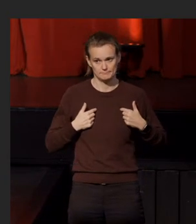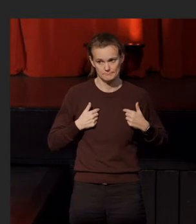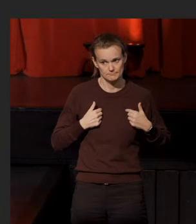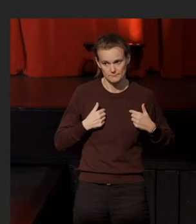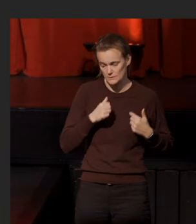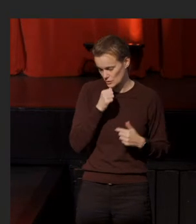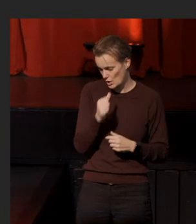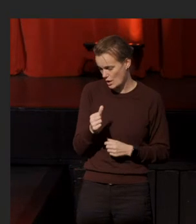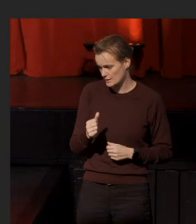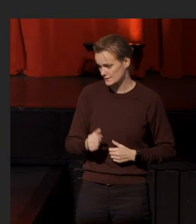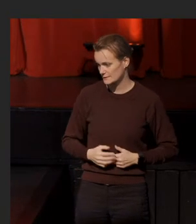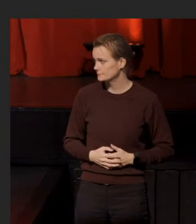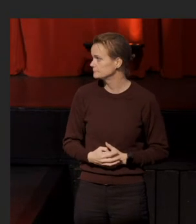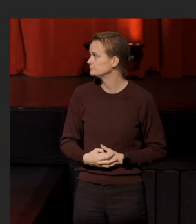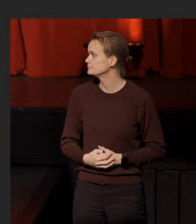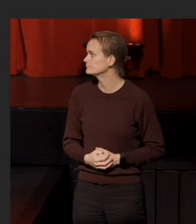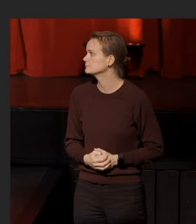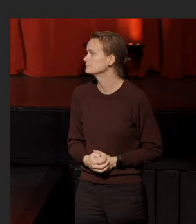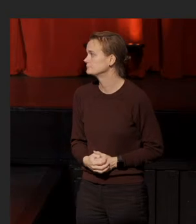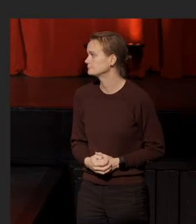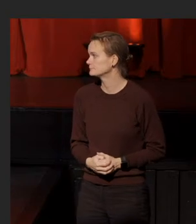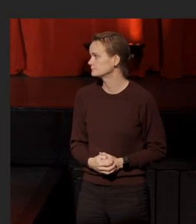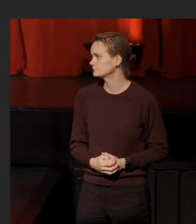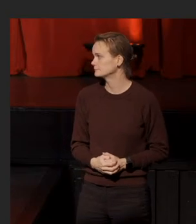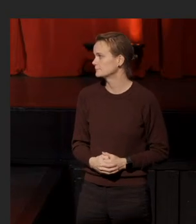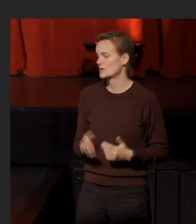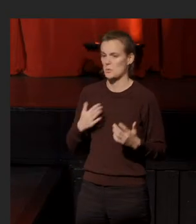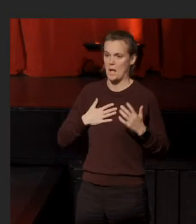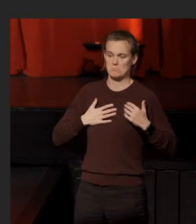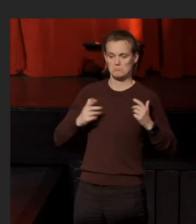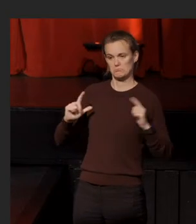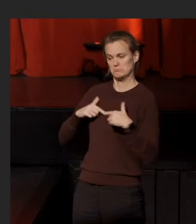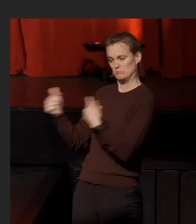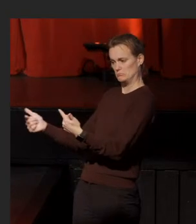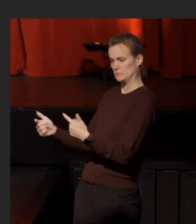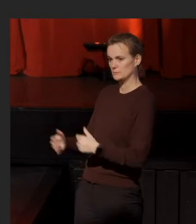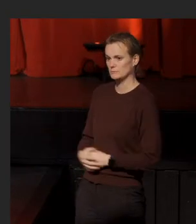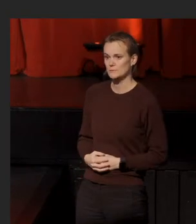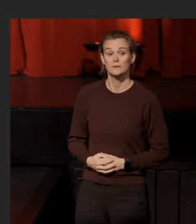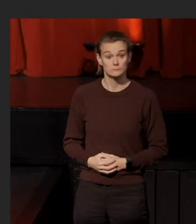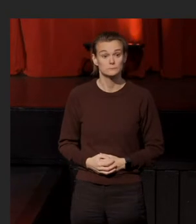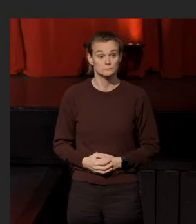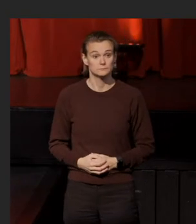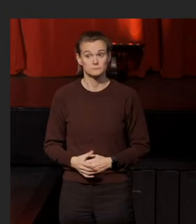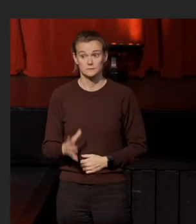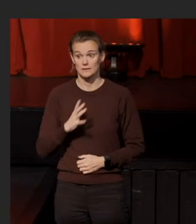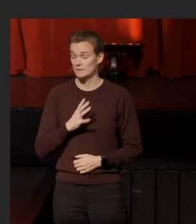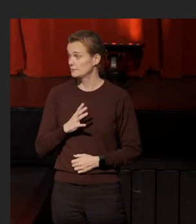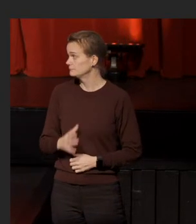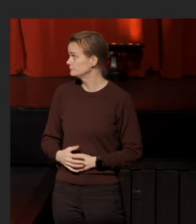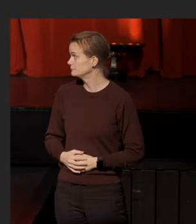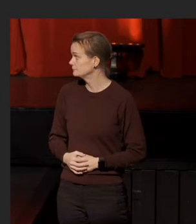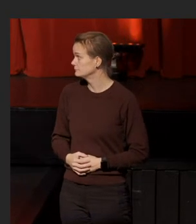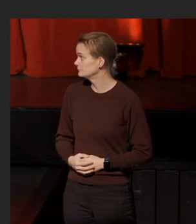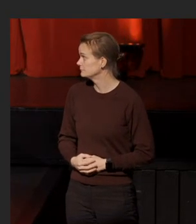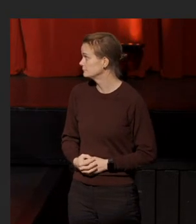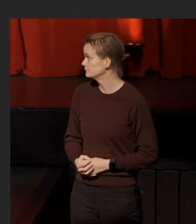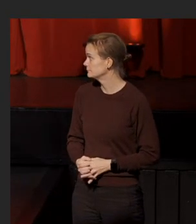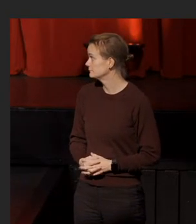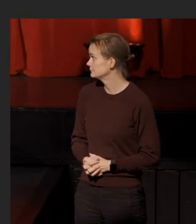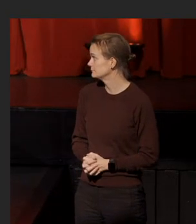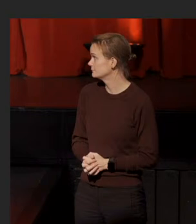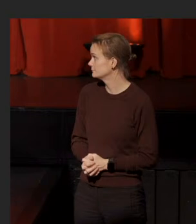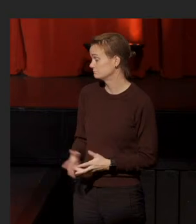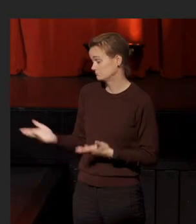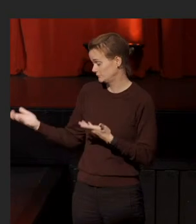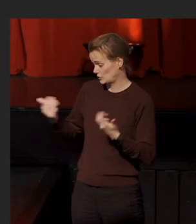like to refer this to one of the other panelists. Okay, fair enough. If either of you has any... I can take a crack. You